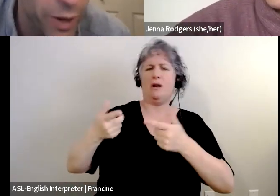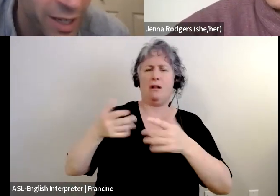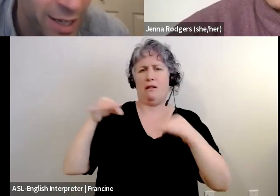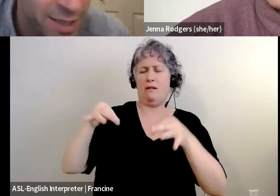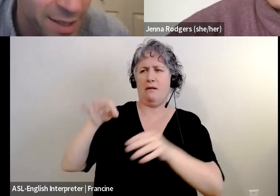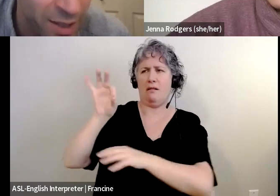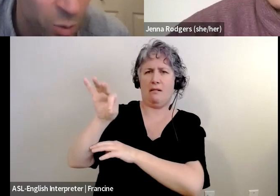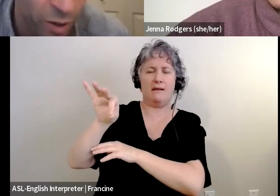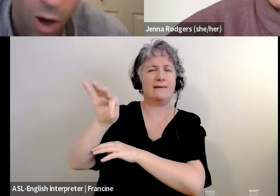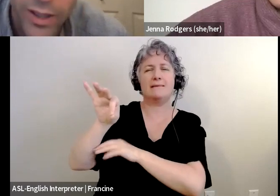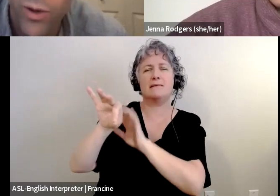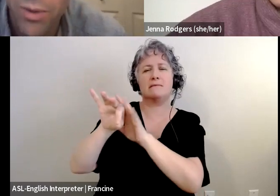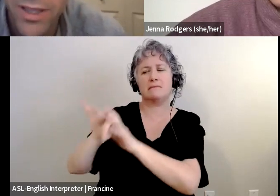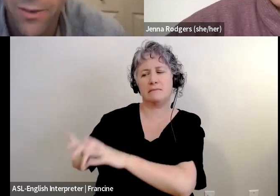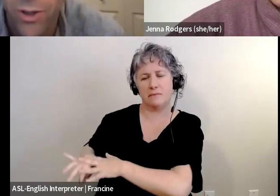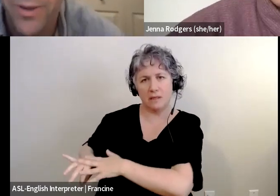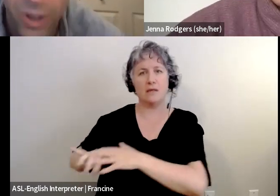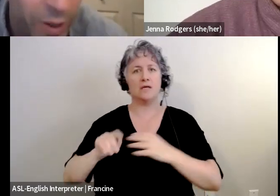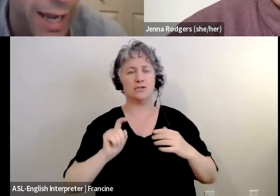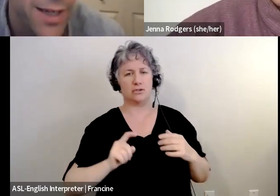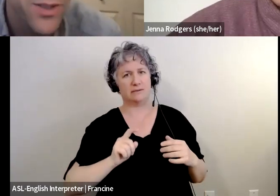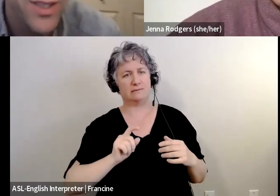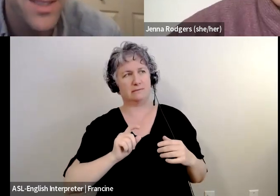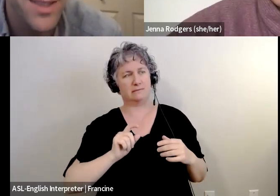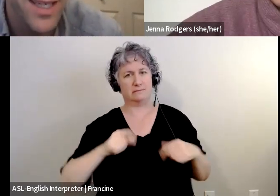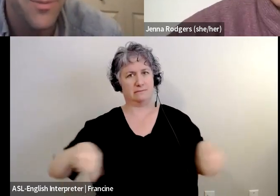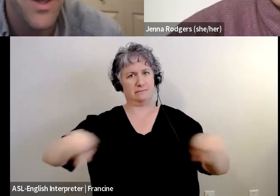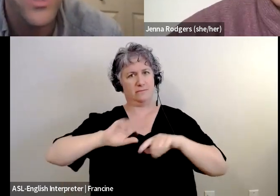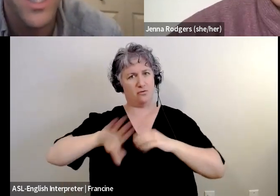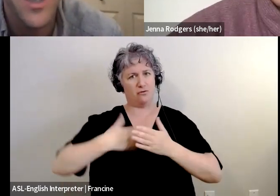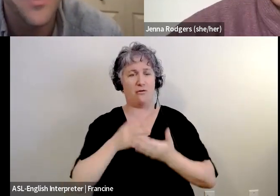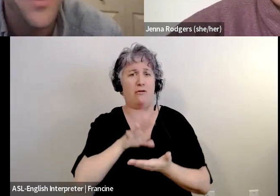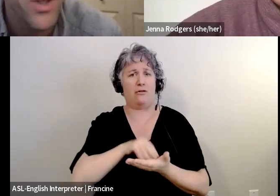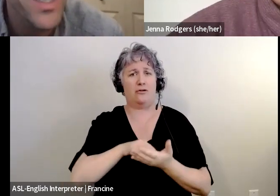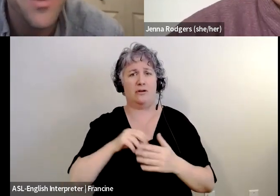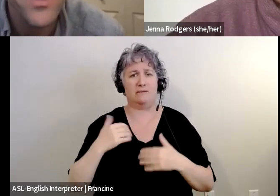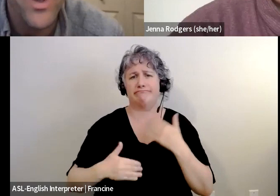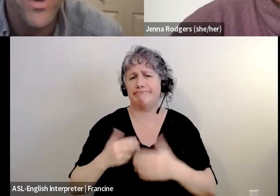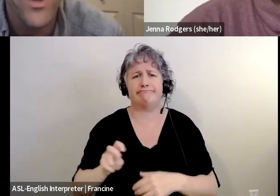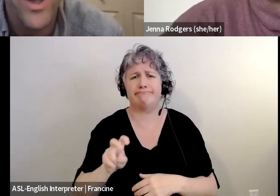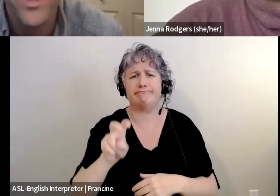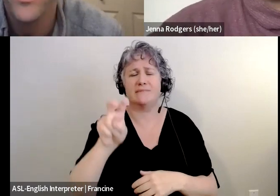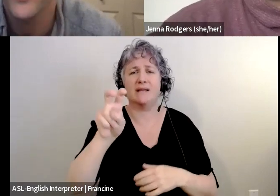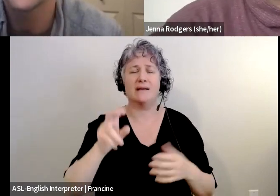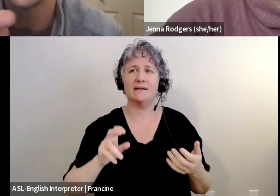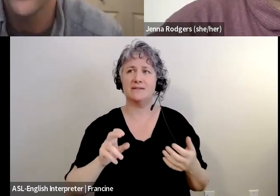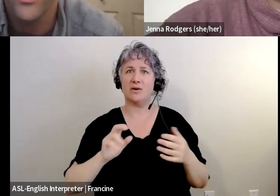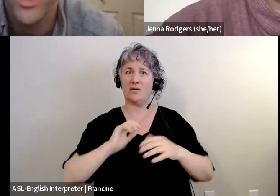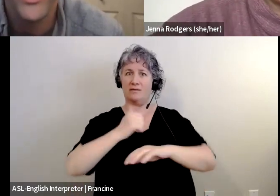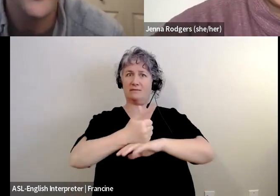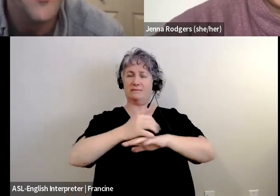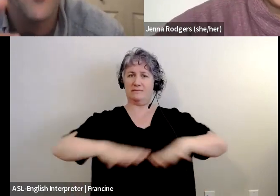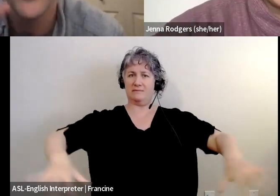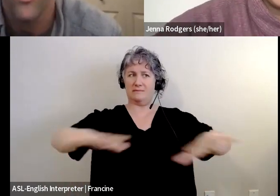We want to recognize that we are all in our own place of learning. So this is again about creating a space where we're not jumping